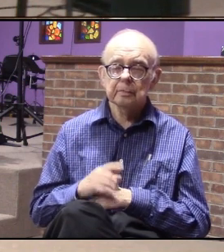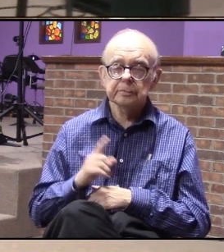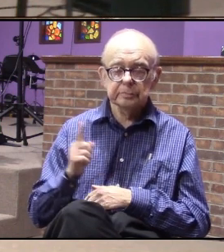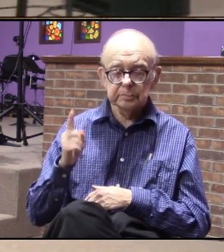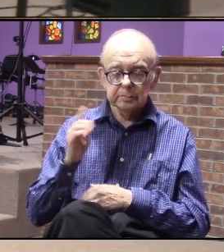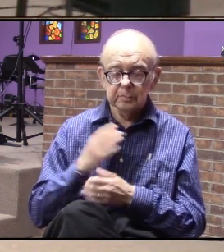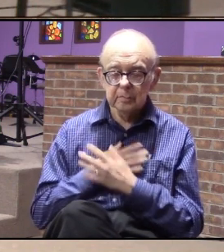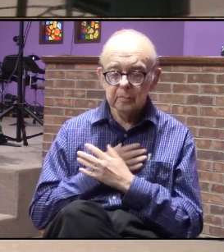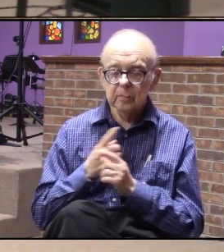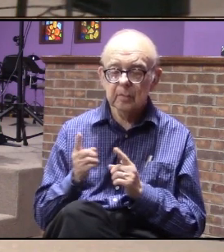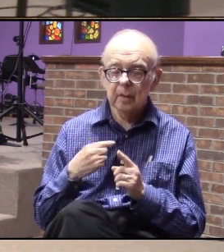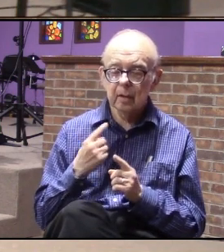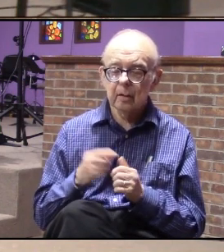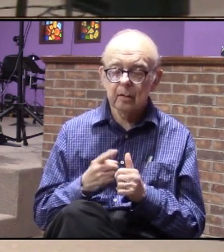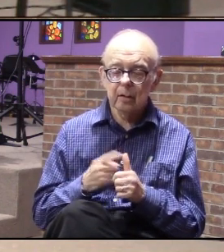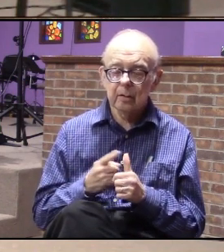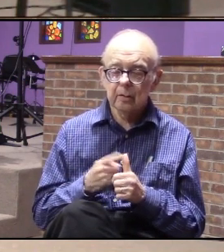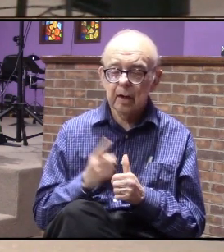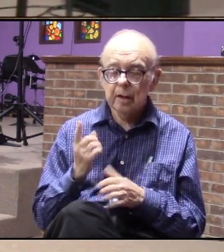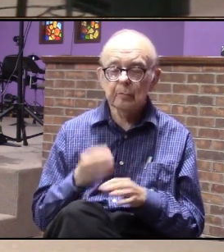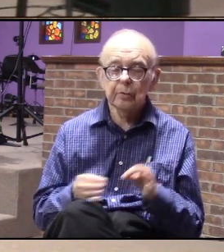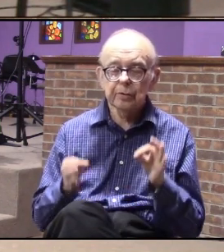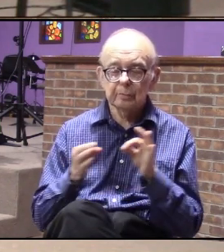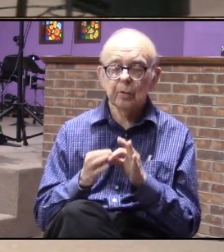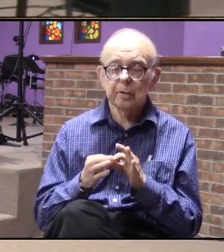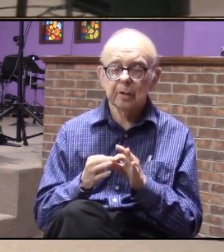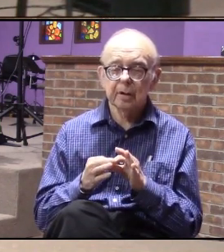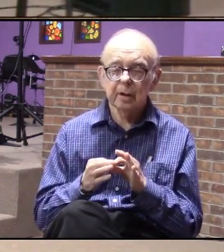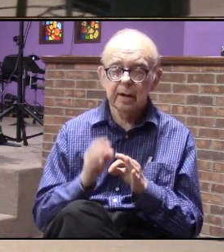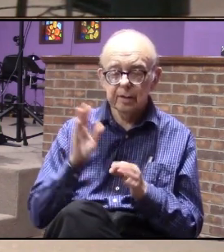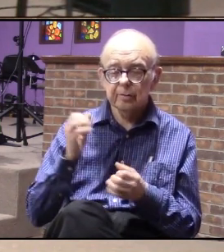His love for us was first and foremost.